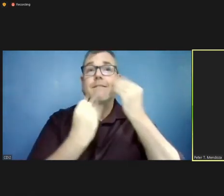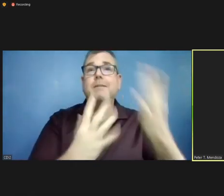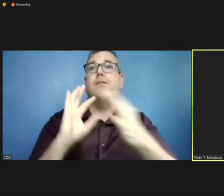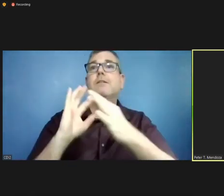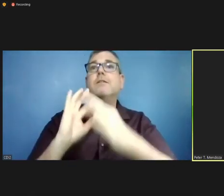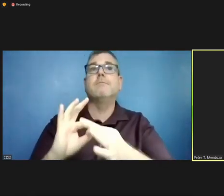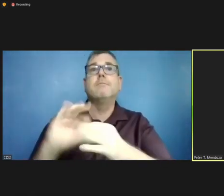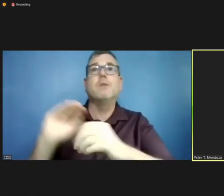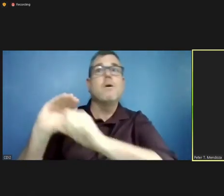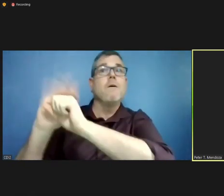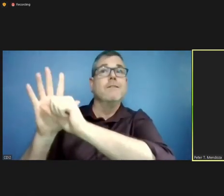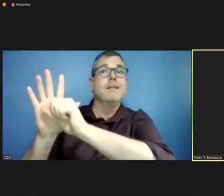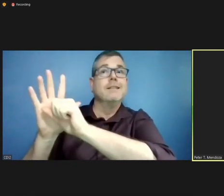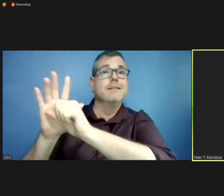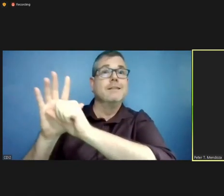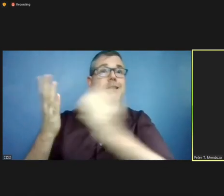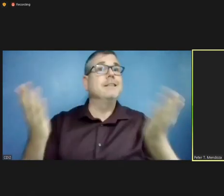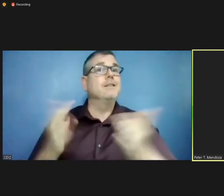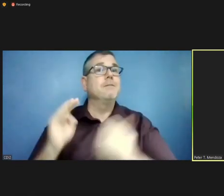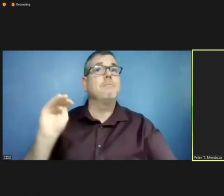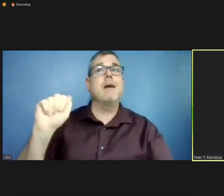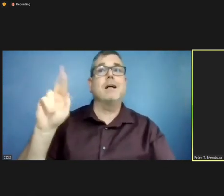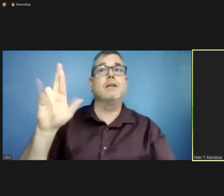can visit